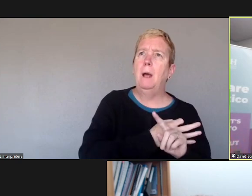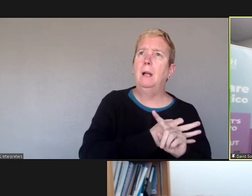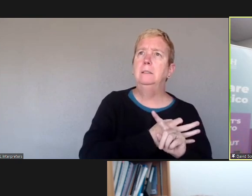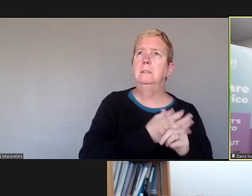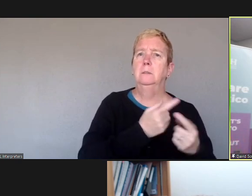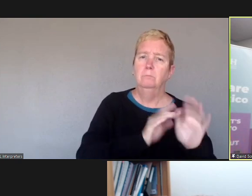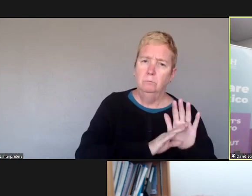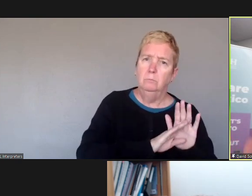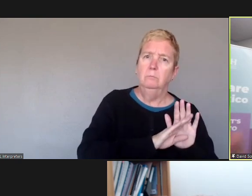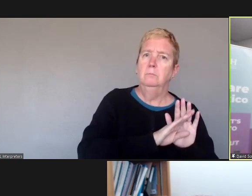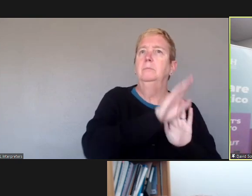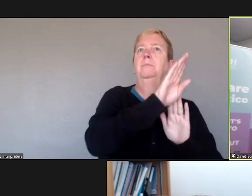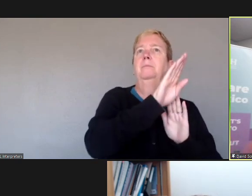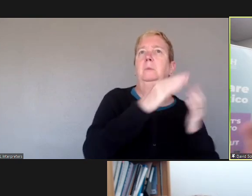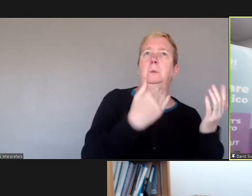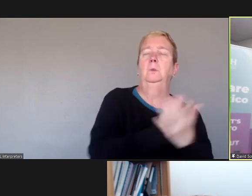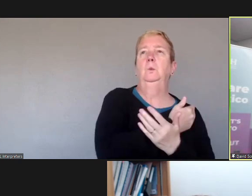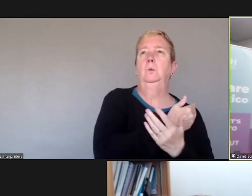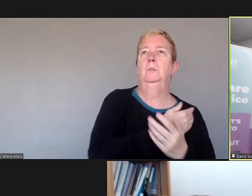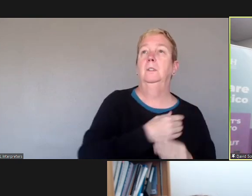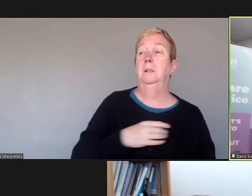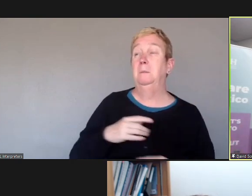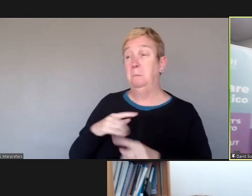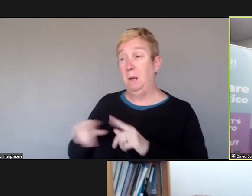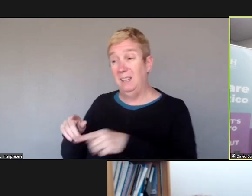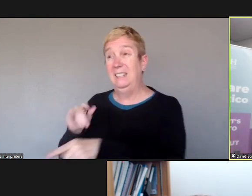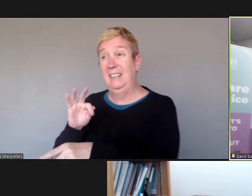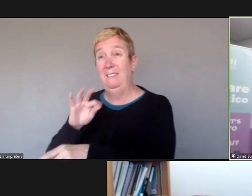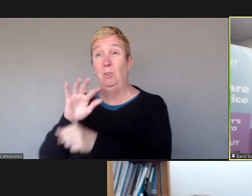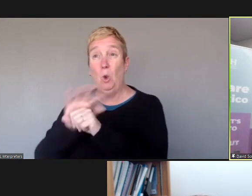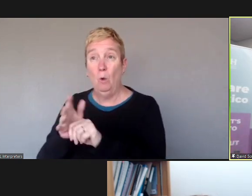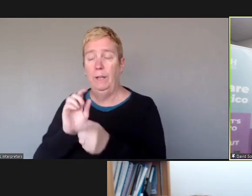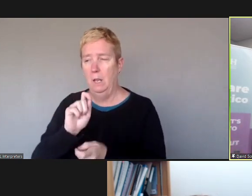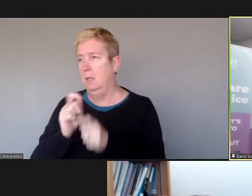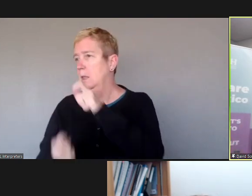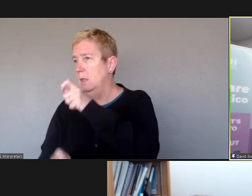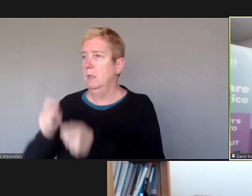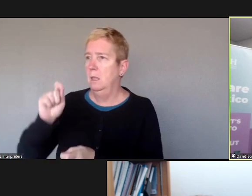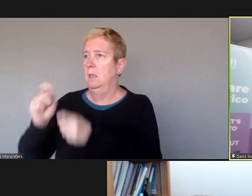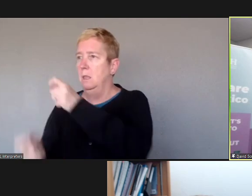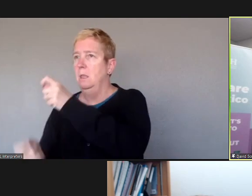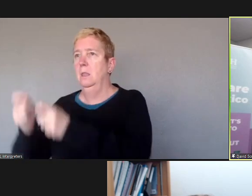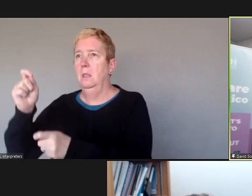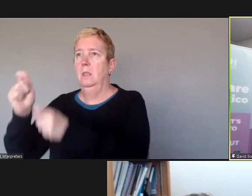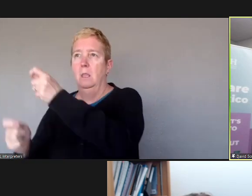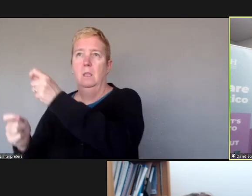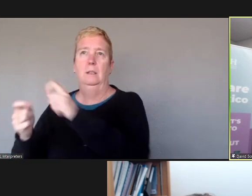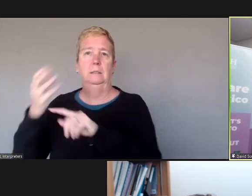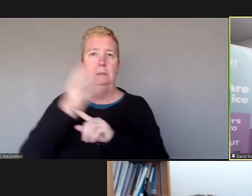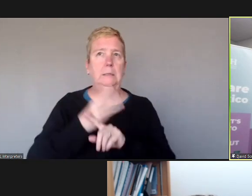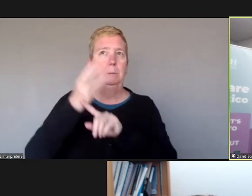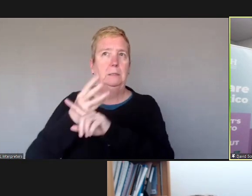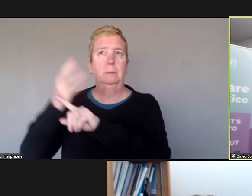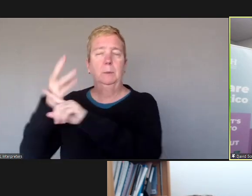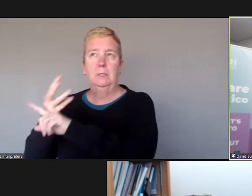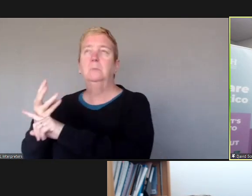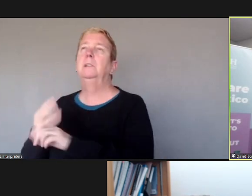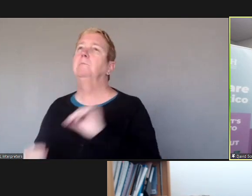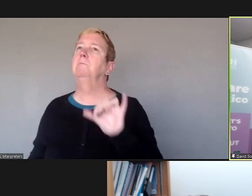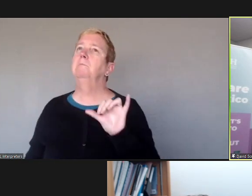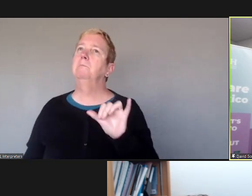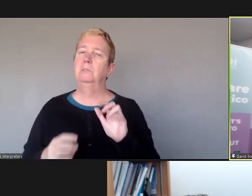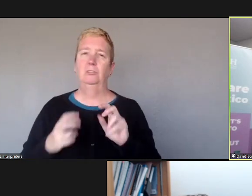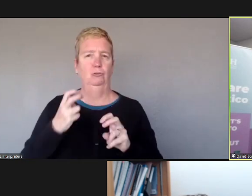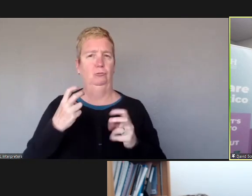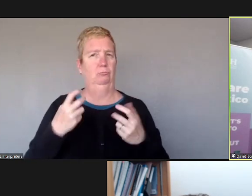is smarter than 9 months and it keeps evolving, every 6 months. And so I get why it